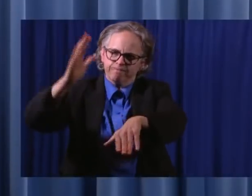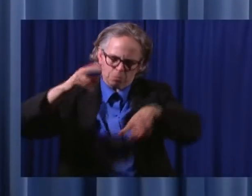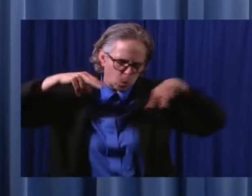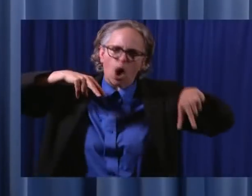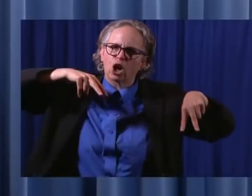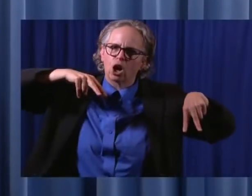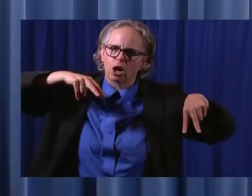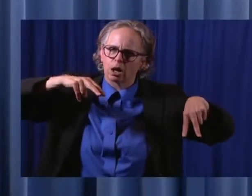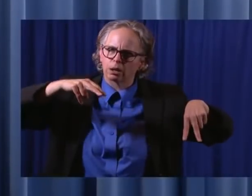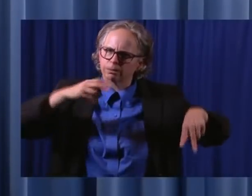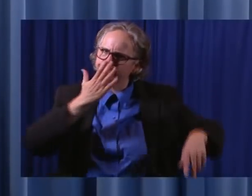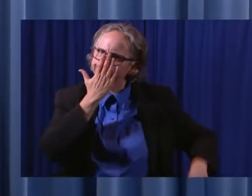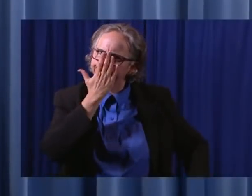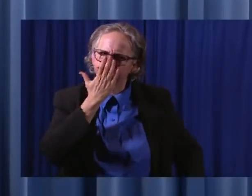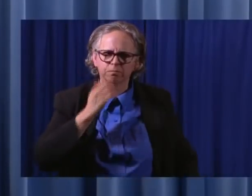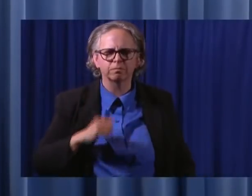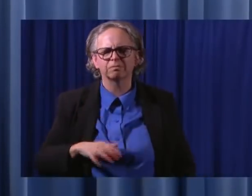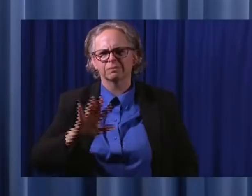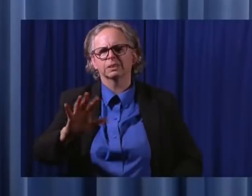counties in a little bit.